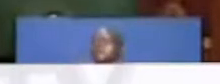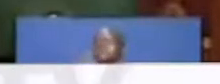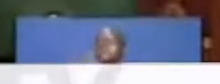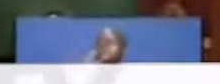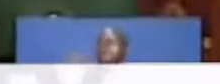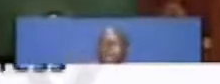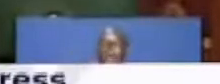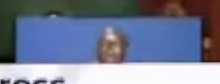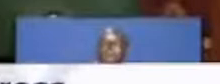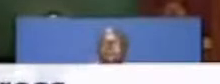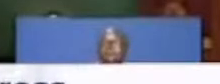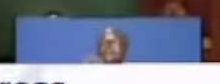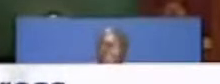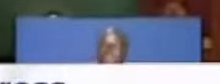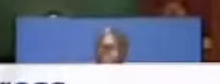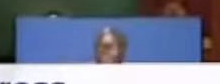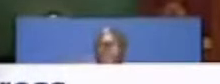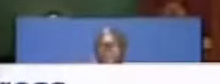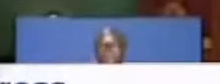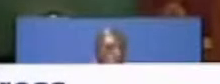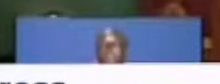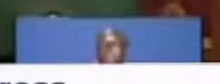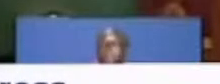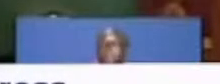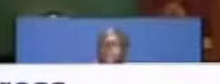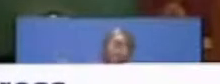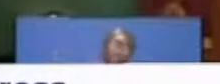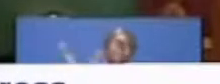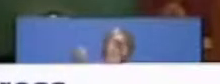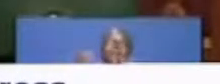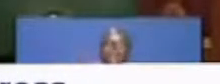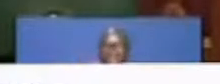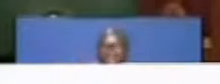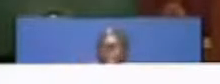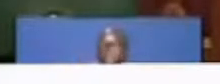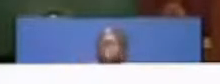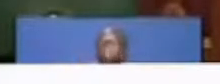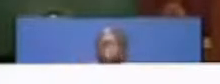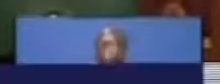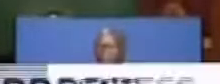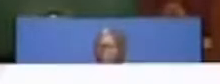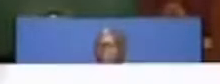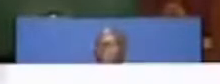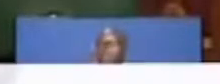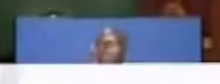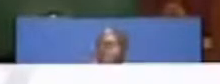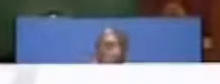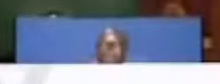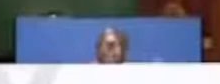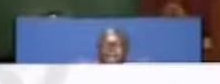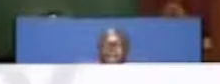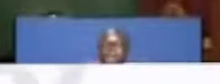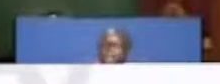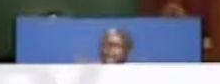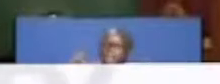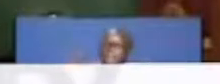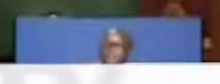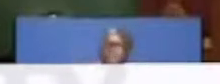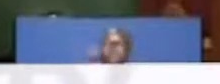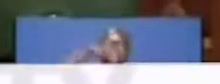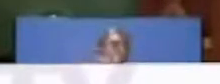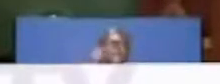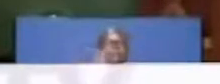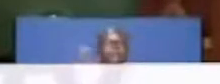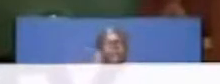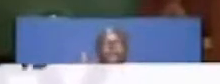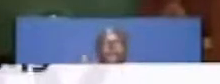6,495,000 passengers, while our cargo gets to the stores of our enterprises efficiently and on time, with a